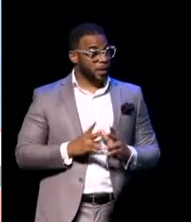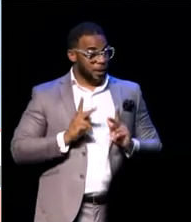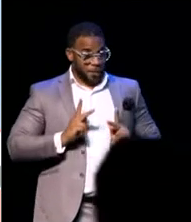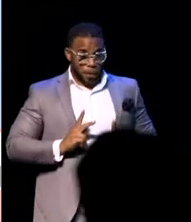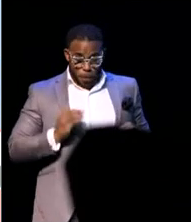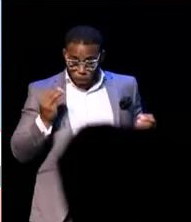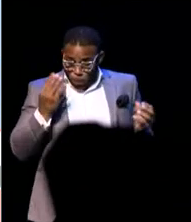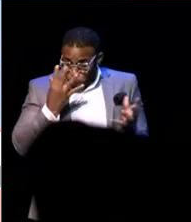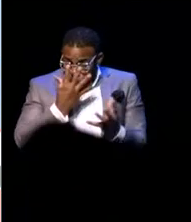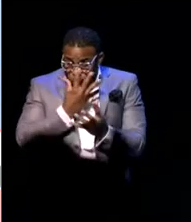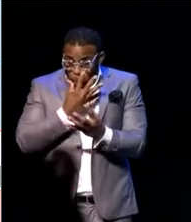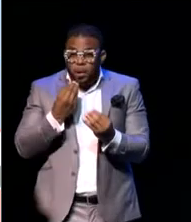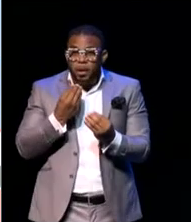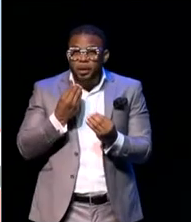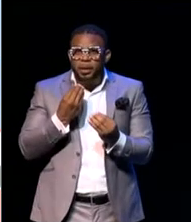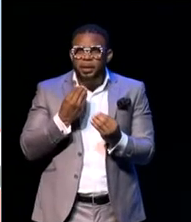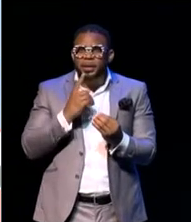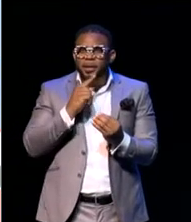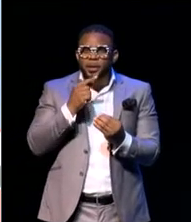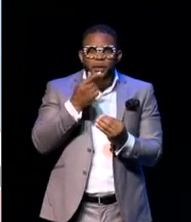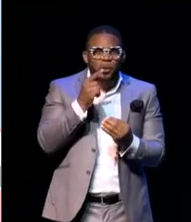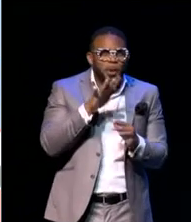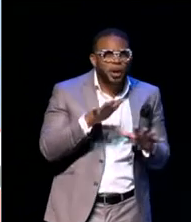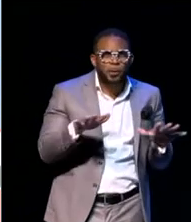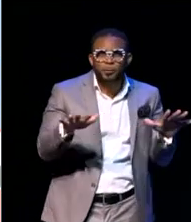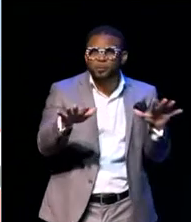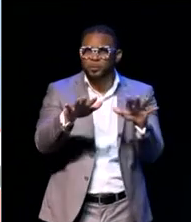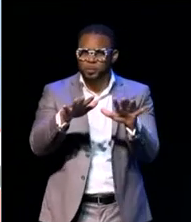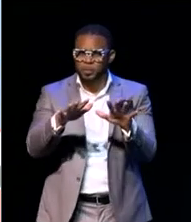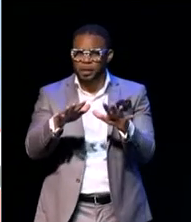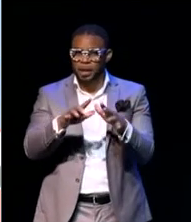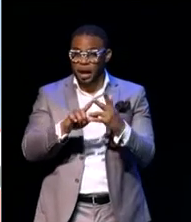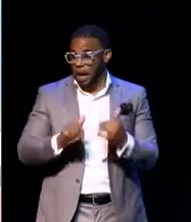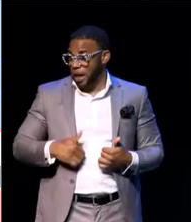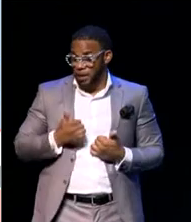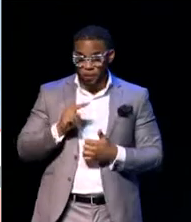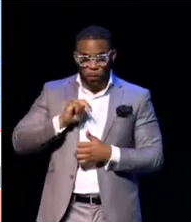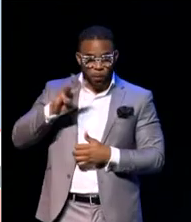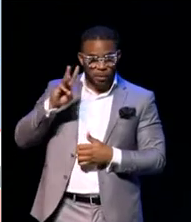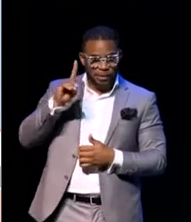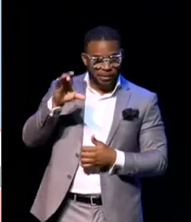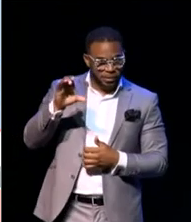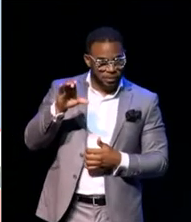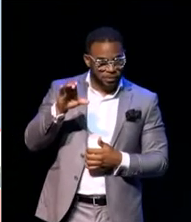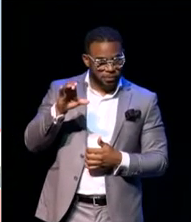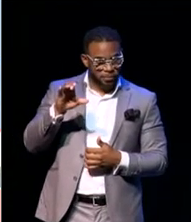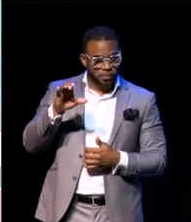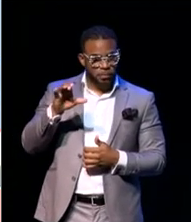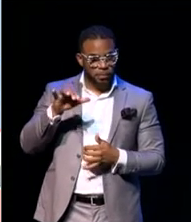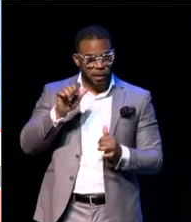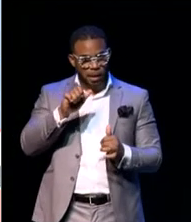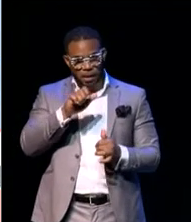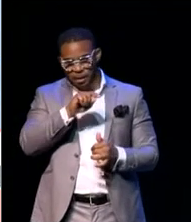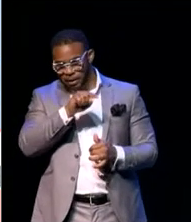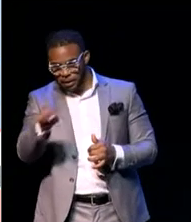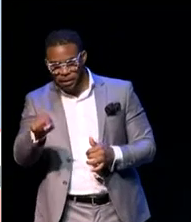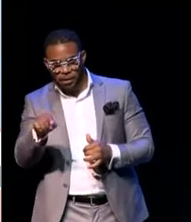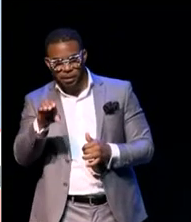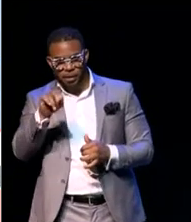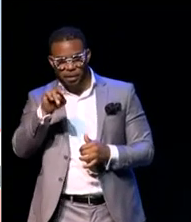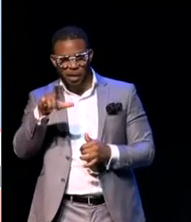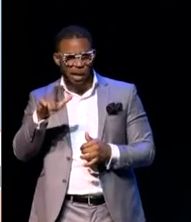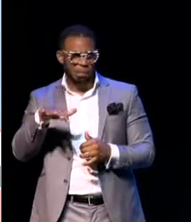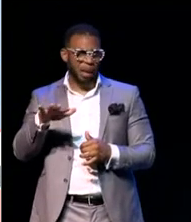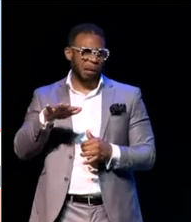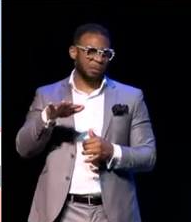physically beautiful. There's green around. I live in Northwest DC. I can get down to the canal